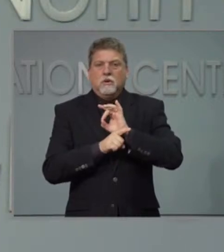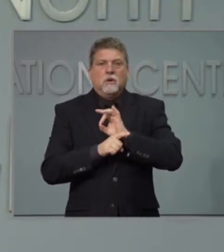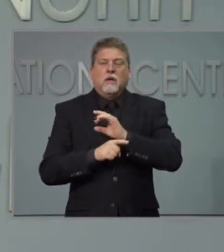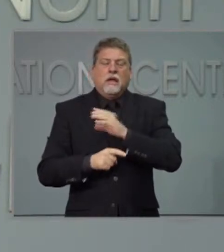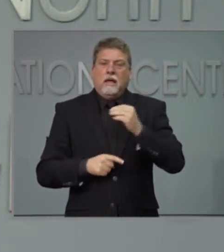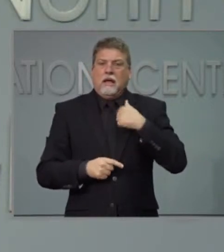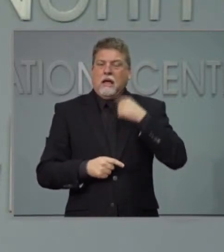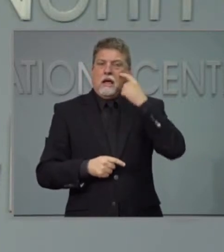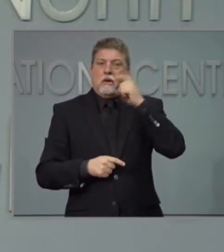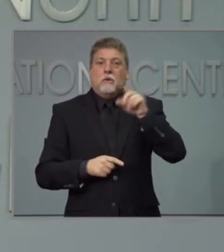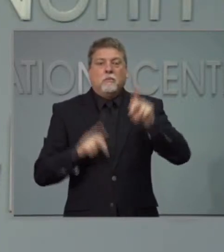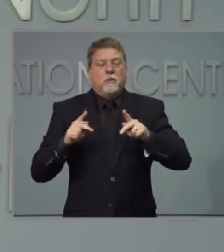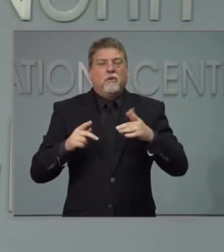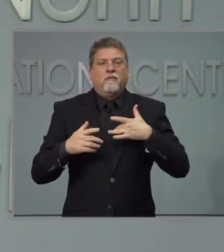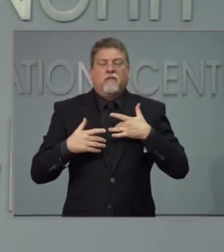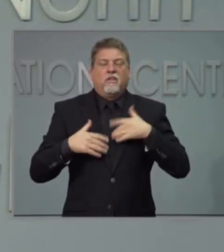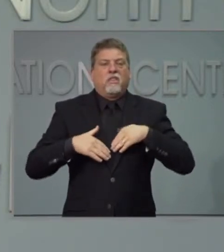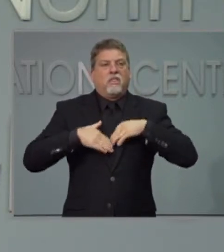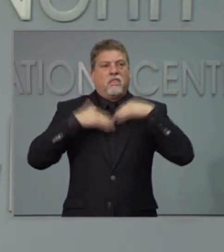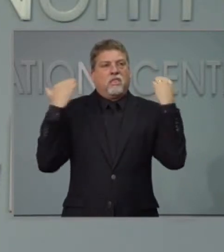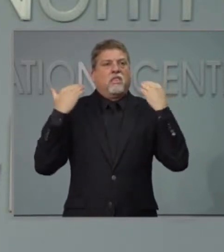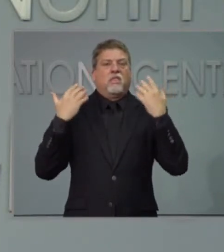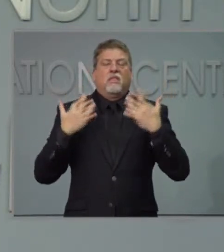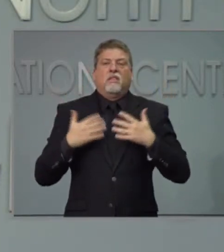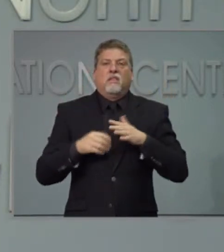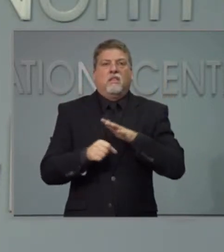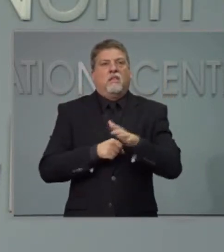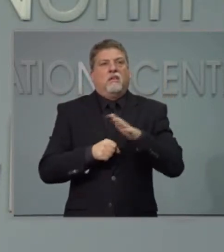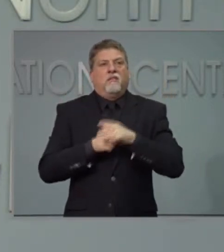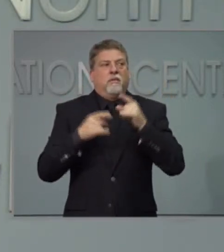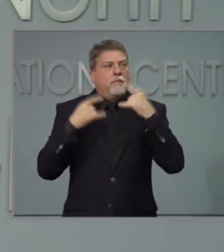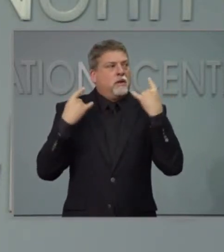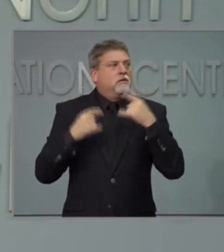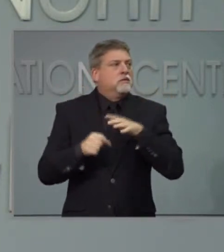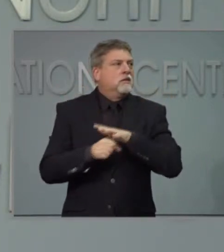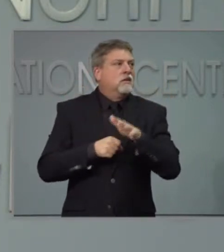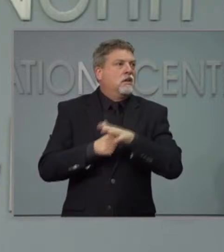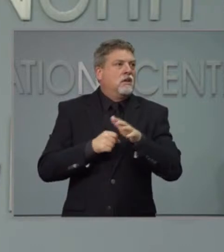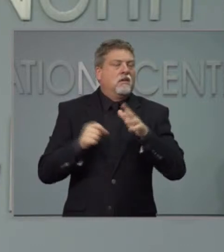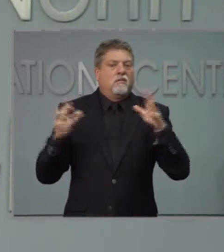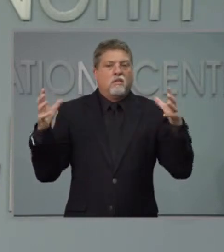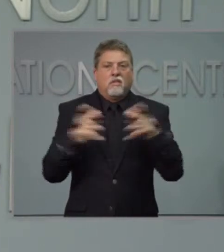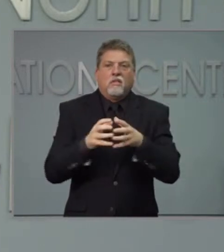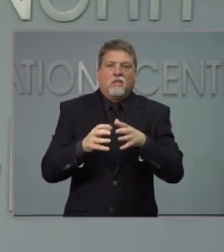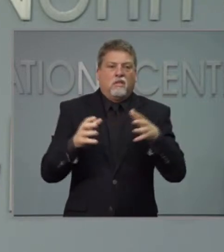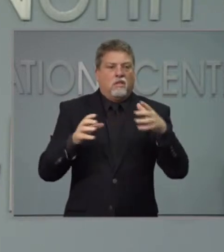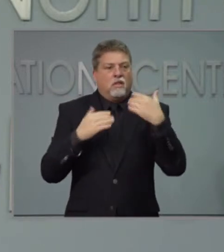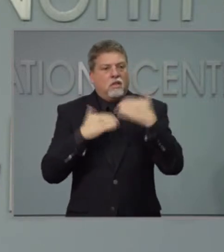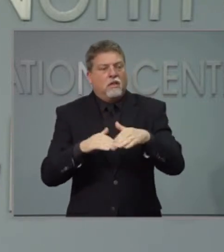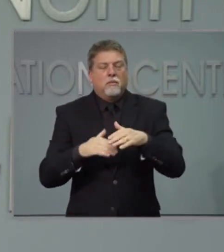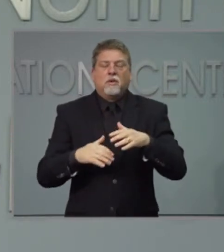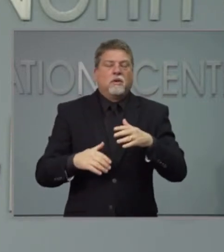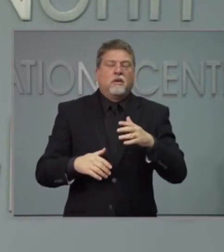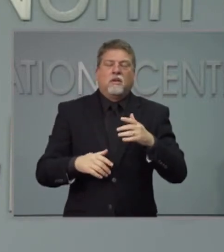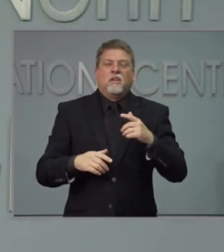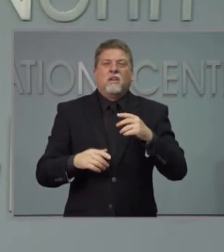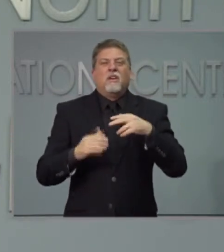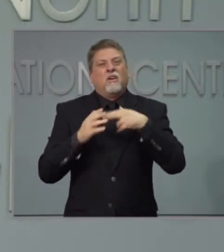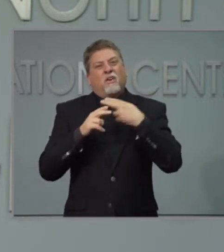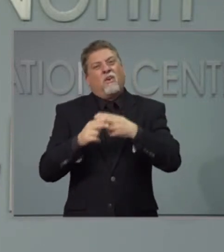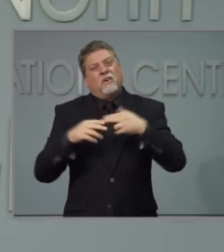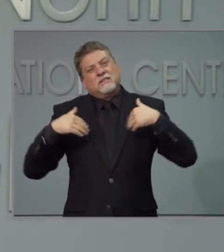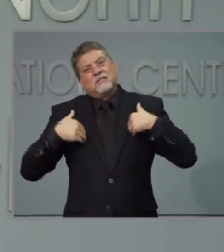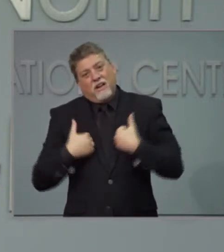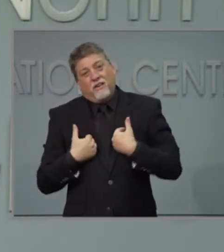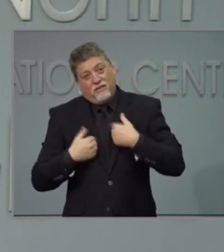are not sticking to the mask mandate and to the mass gathering mandates. And we think that a